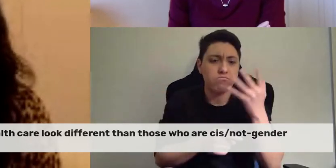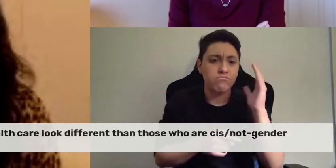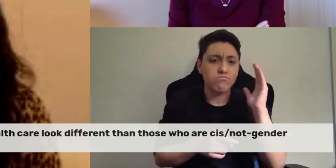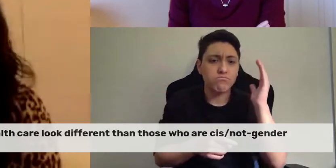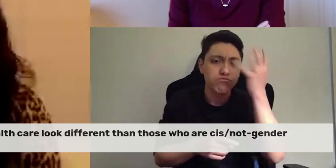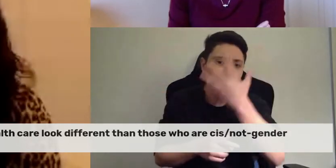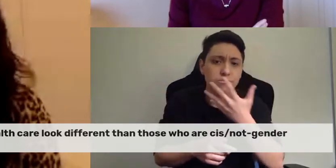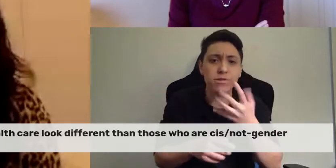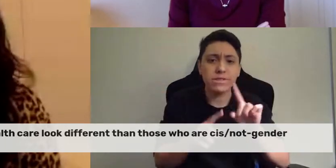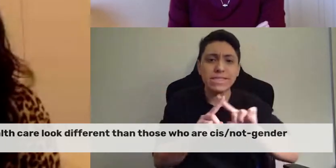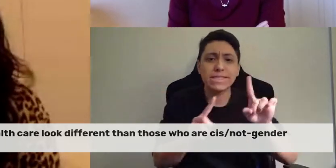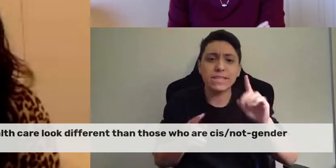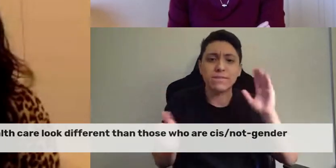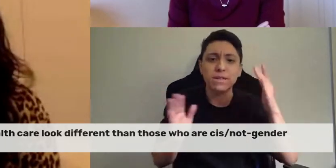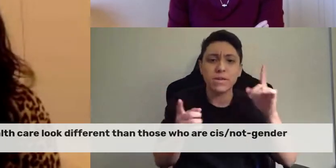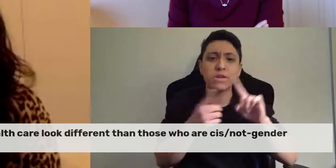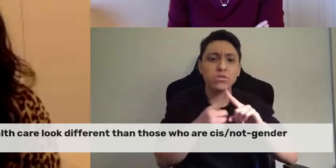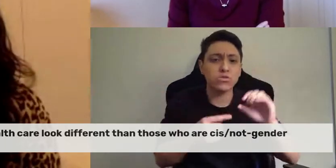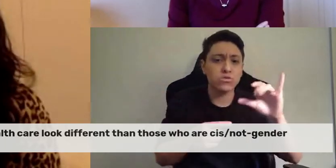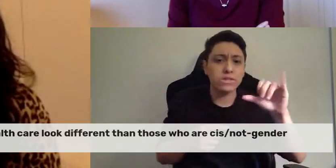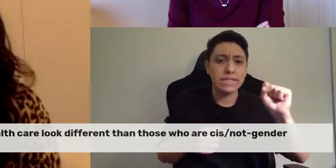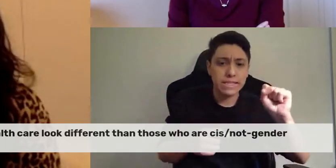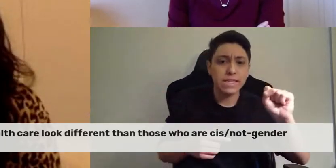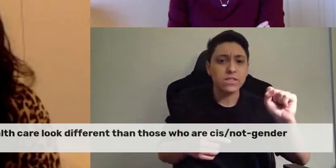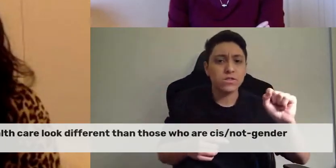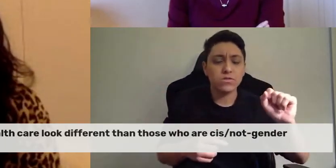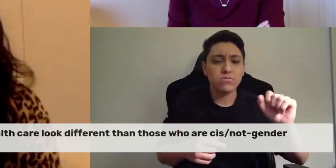cis / non-gender conforming?